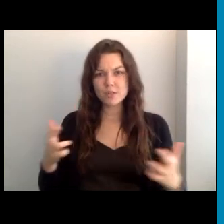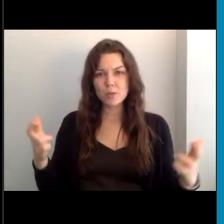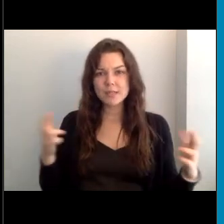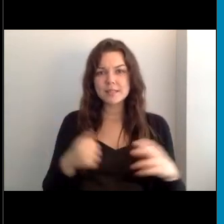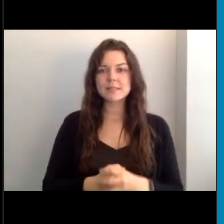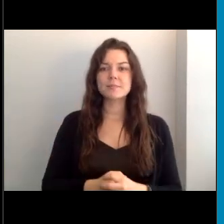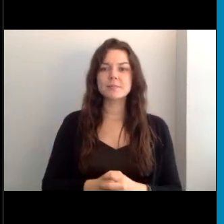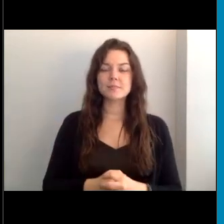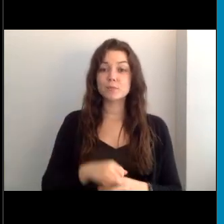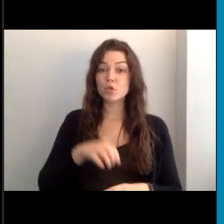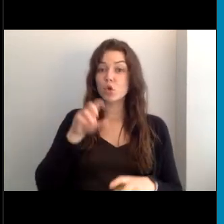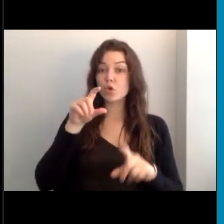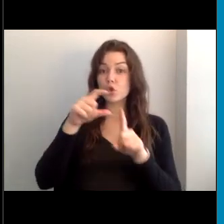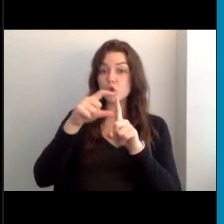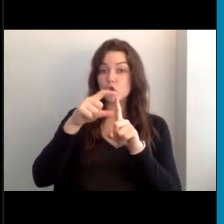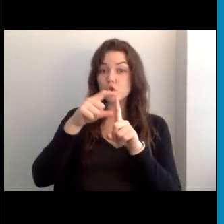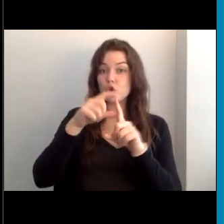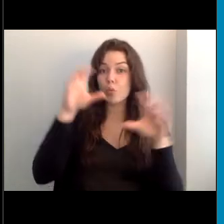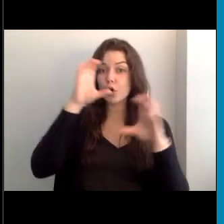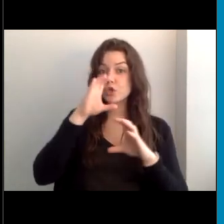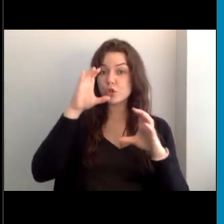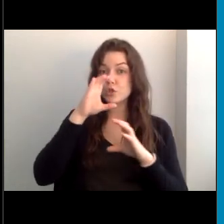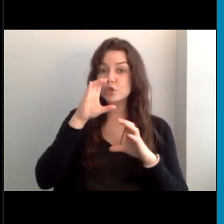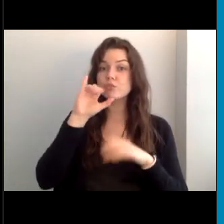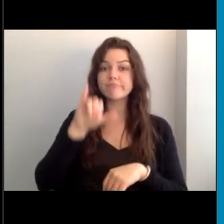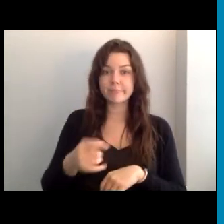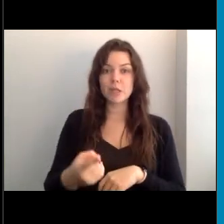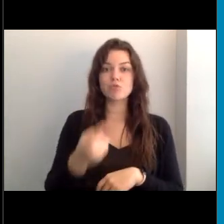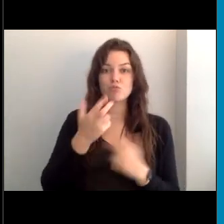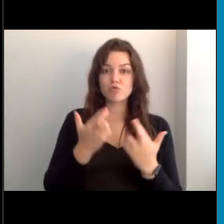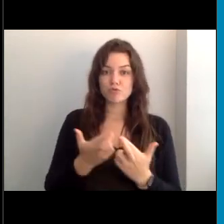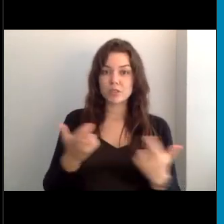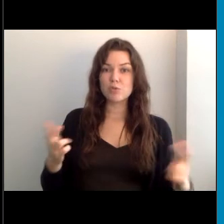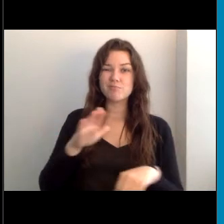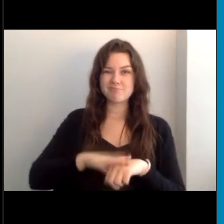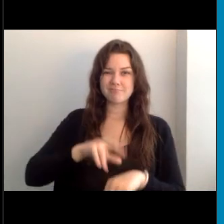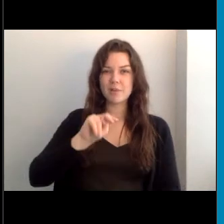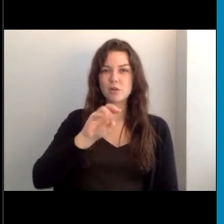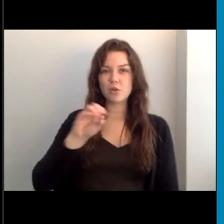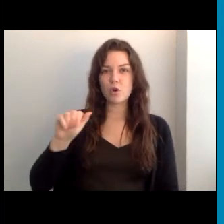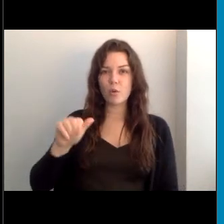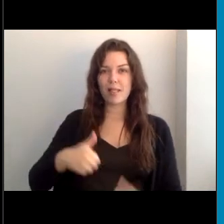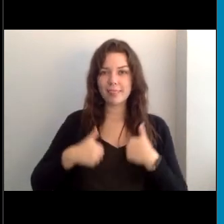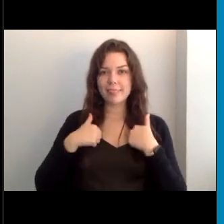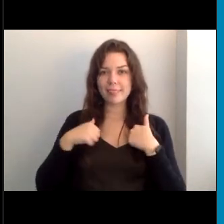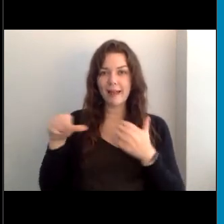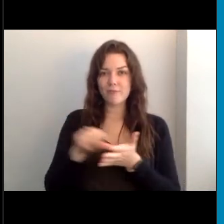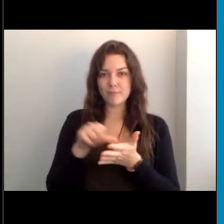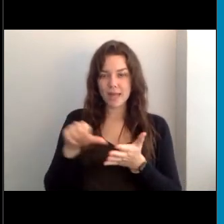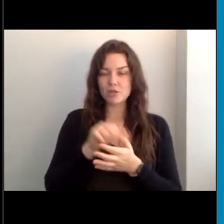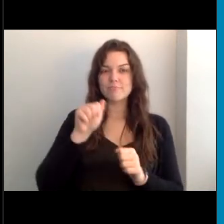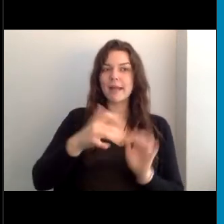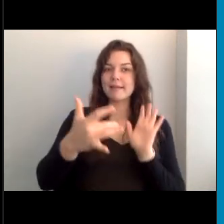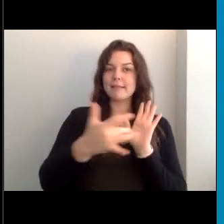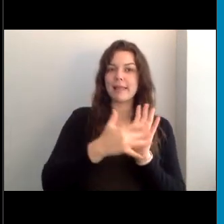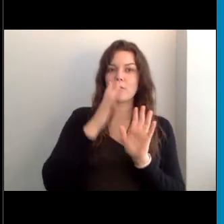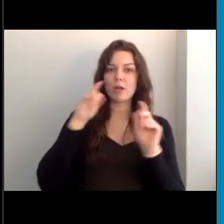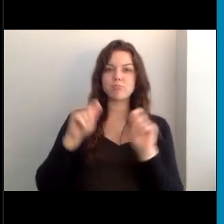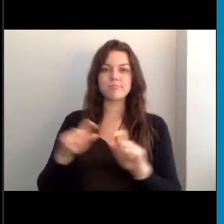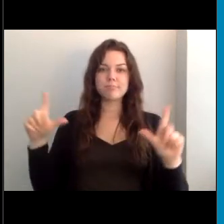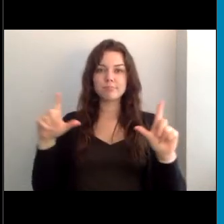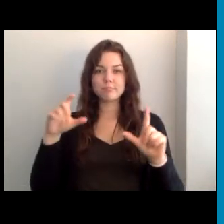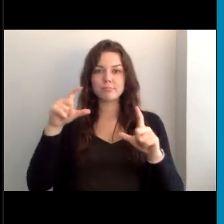word search that you did is one of the resources that's on our NOAA Live page. So you can click and it'll take you to the Flower Garden Bank's